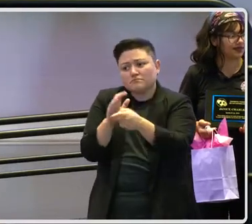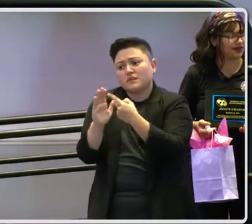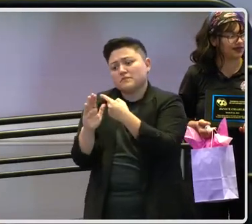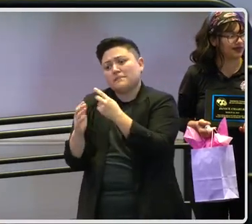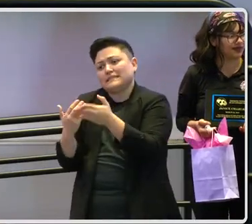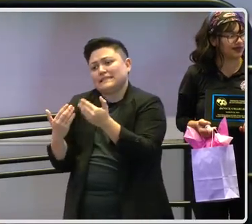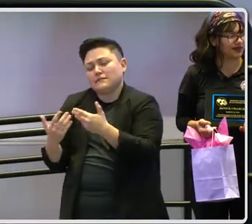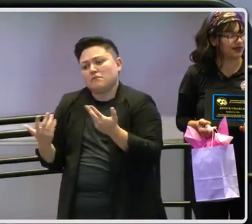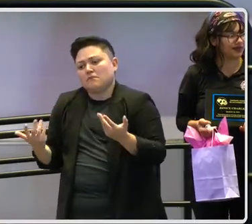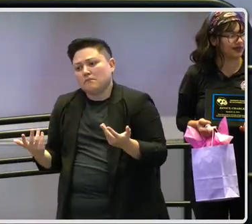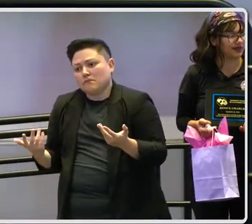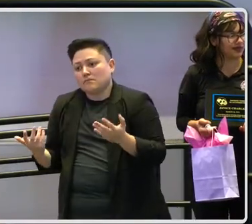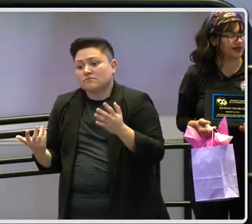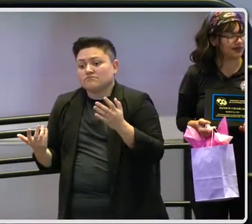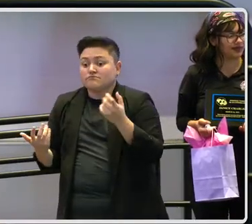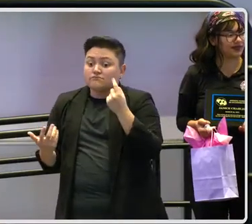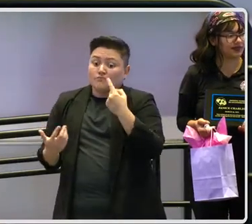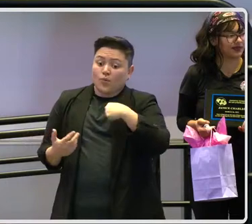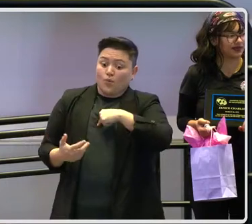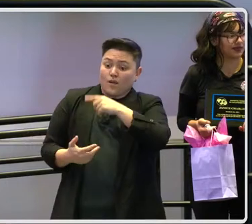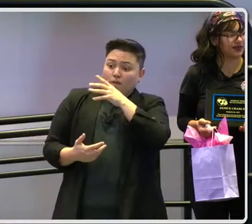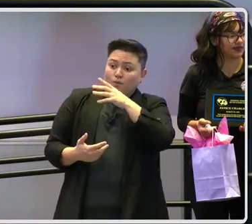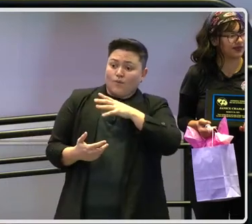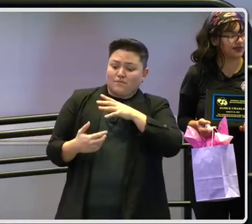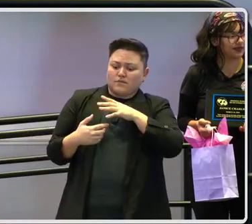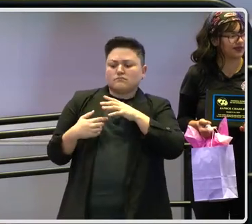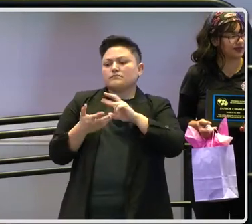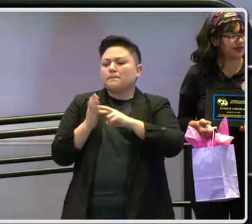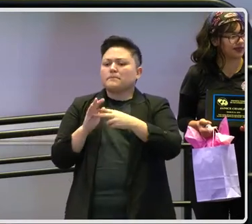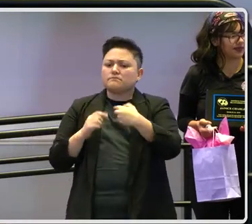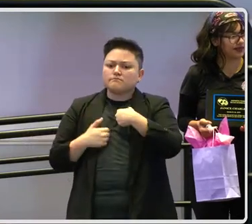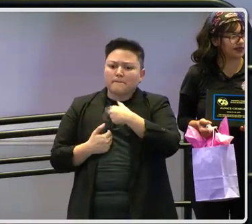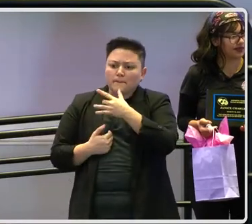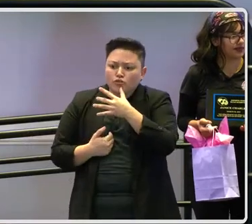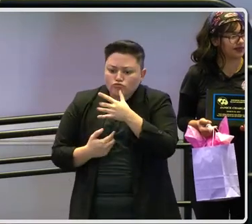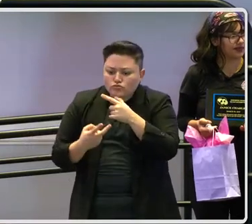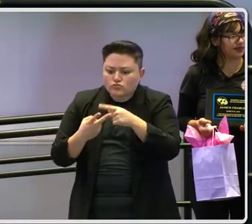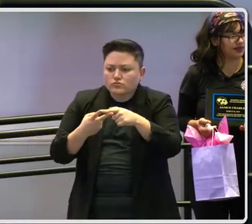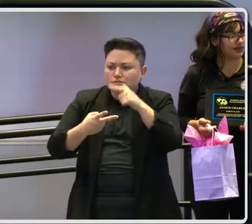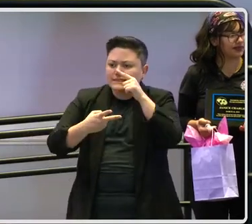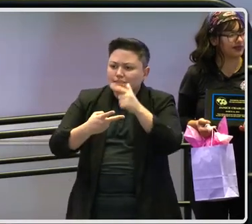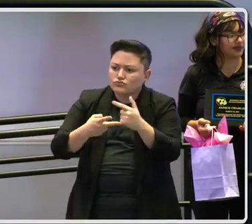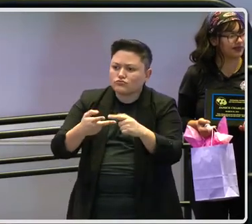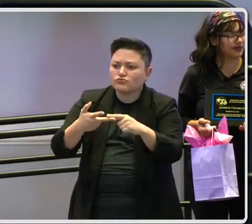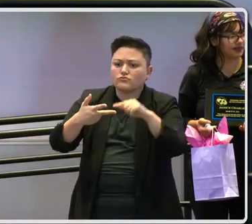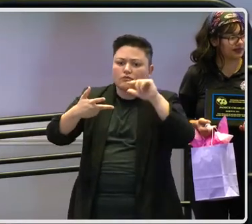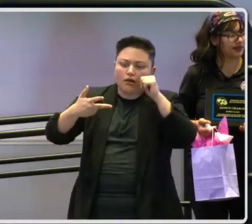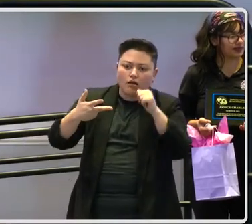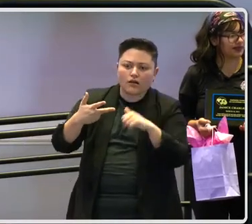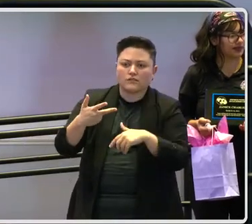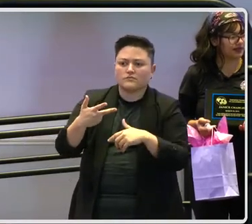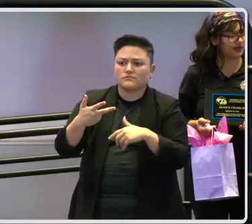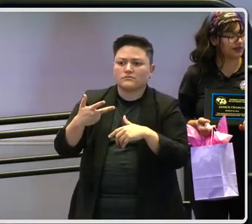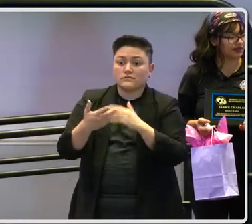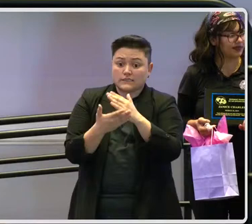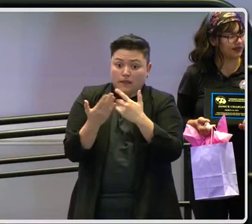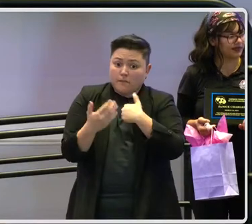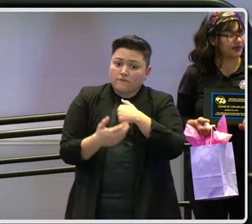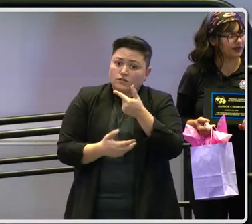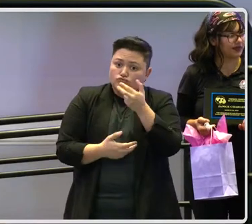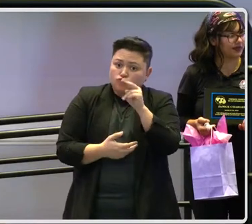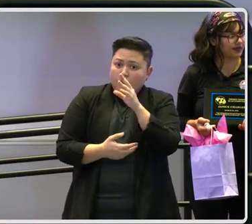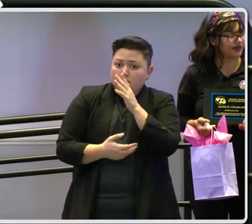not. Because we as women, we're mothers. We're sisters. We're aunties. Some of us are